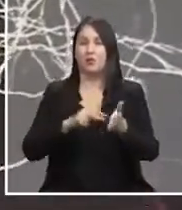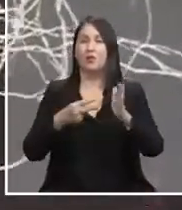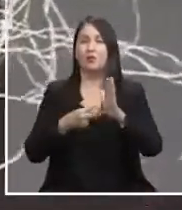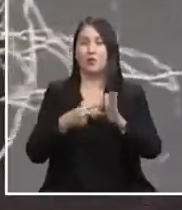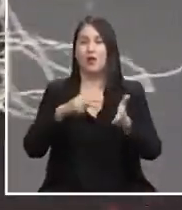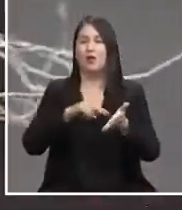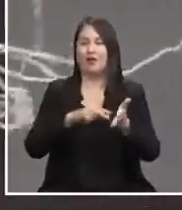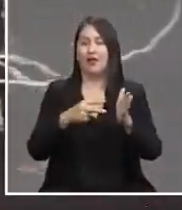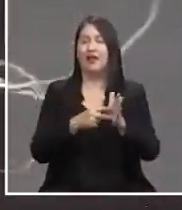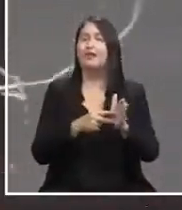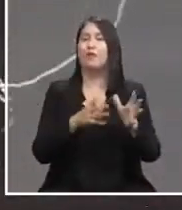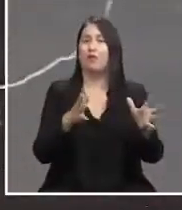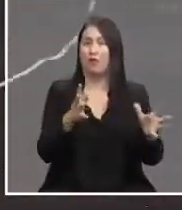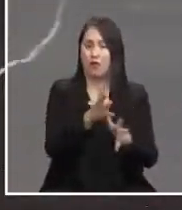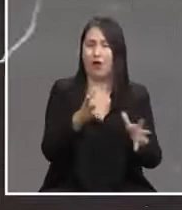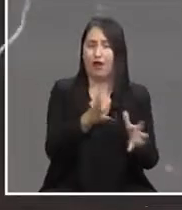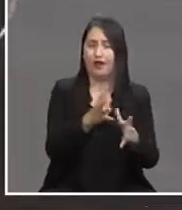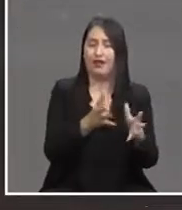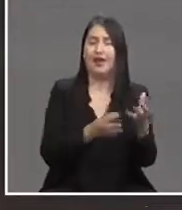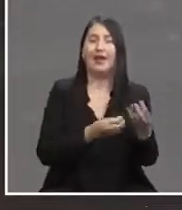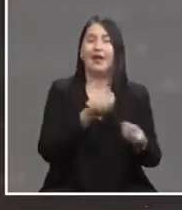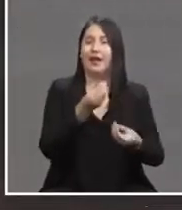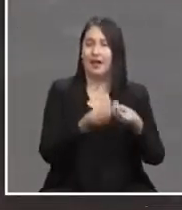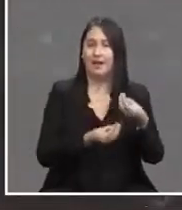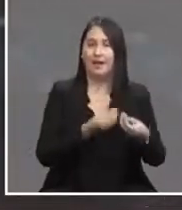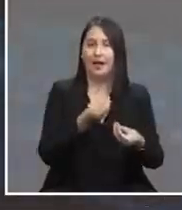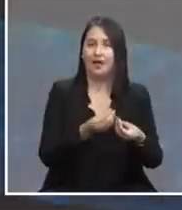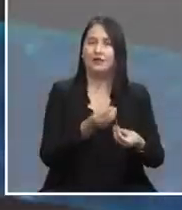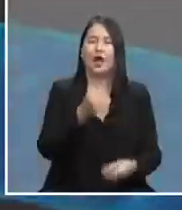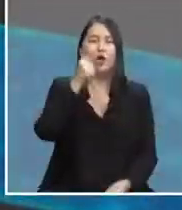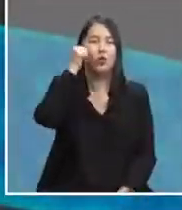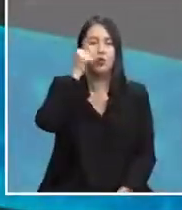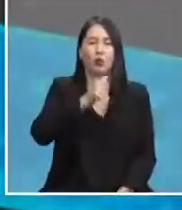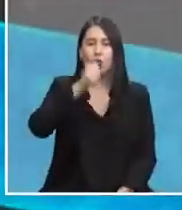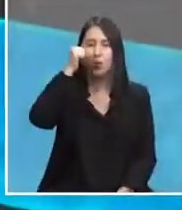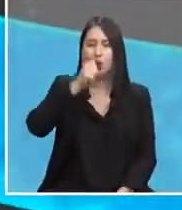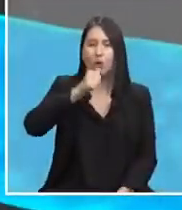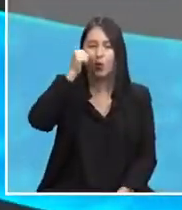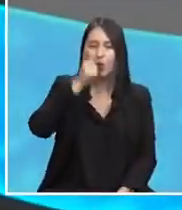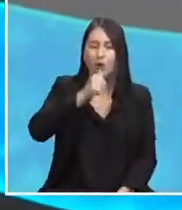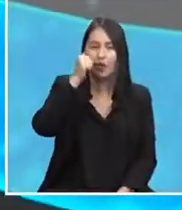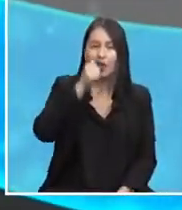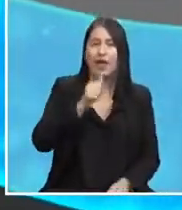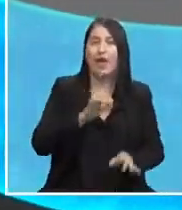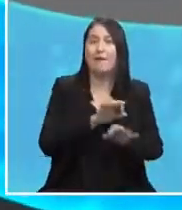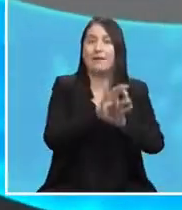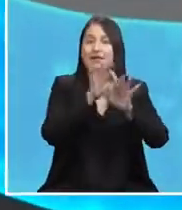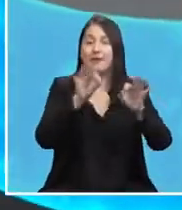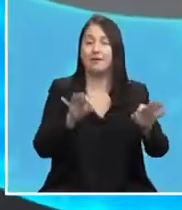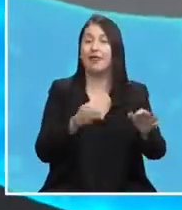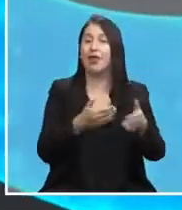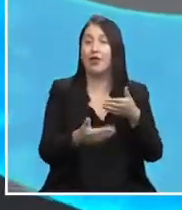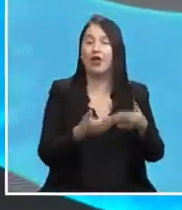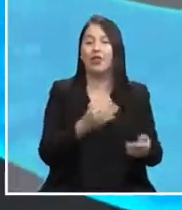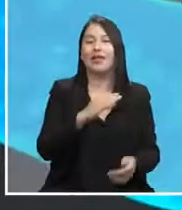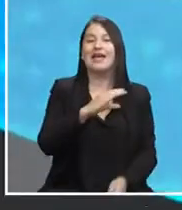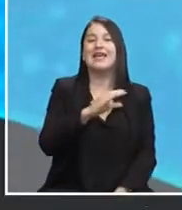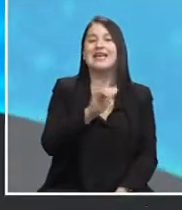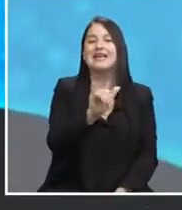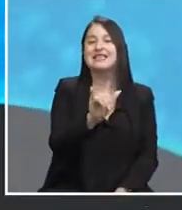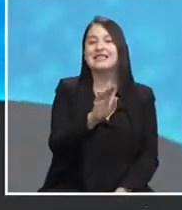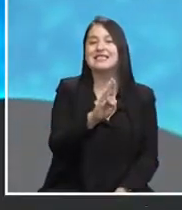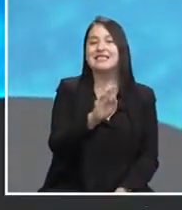that takes place every day, especially in cyber. In cyber, you have more and more and